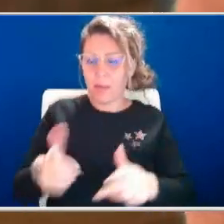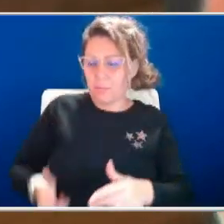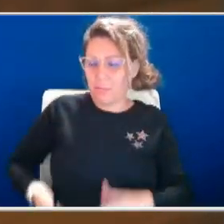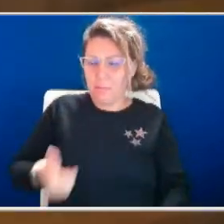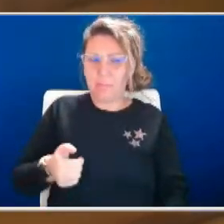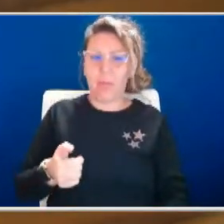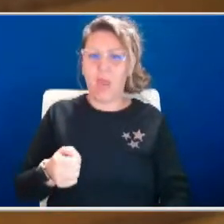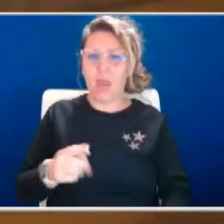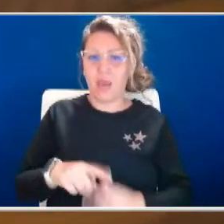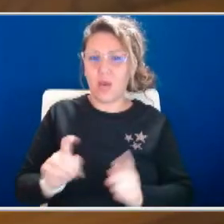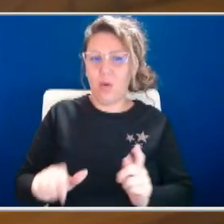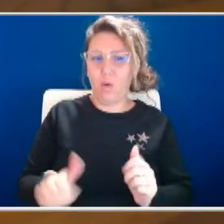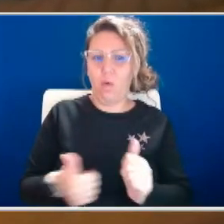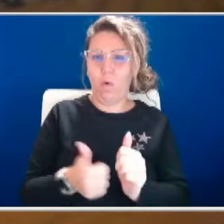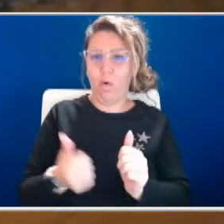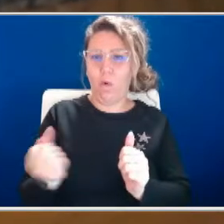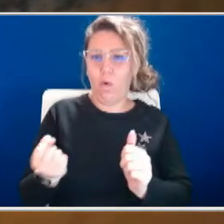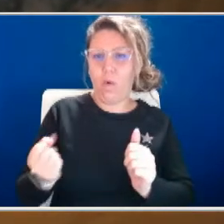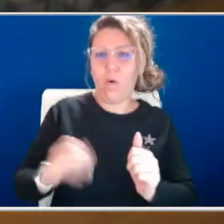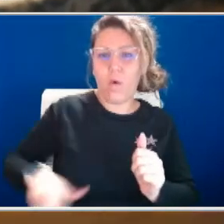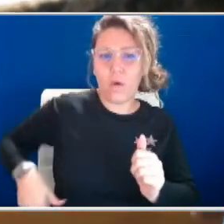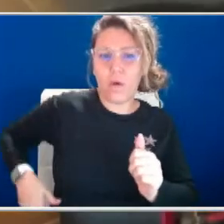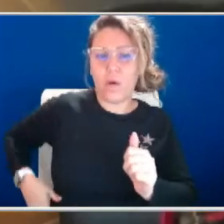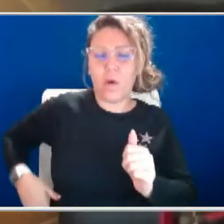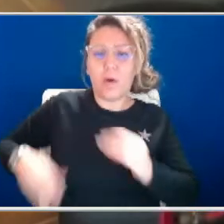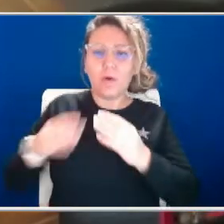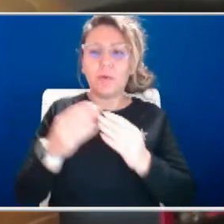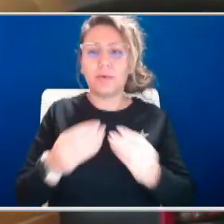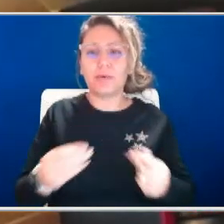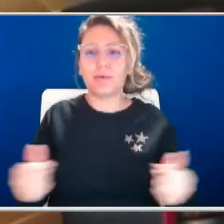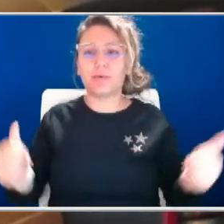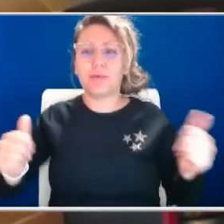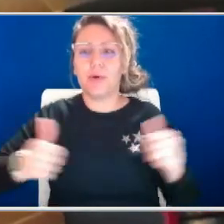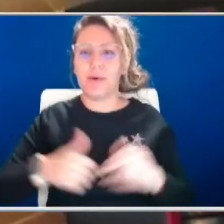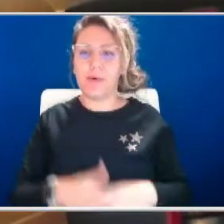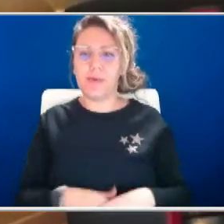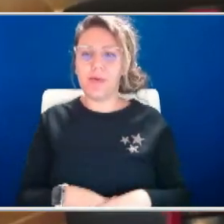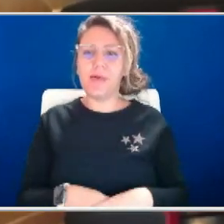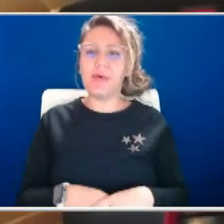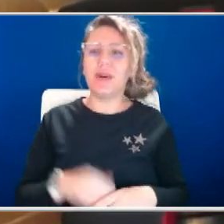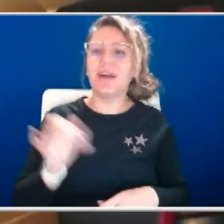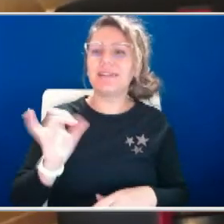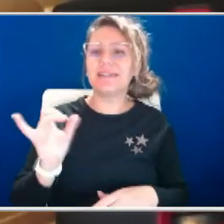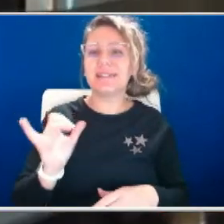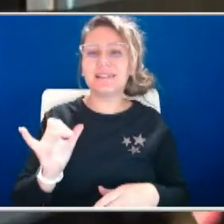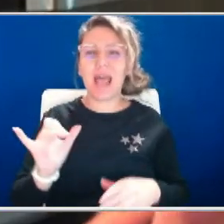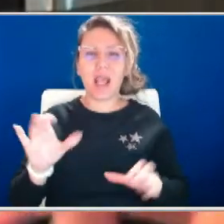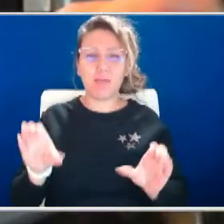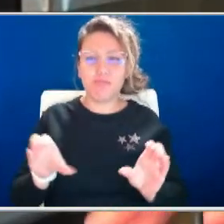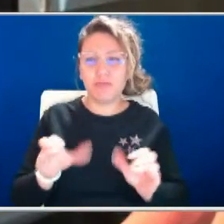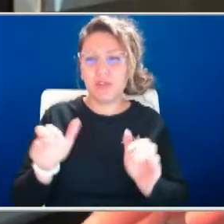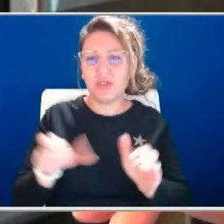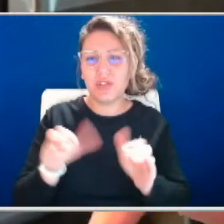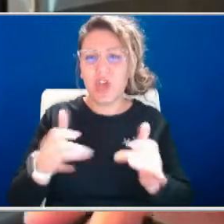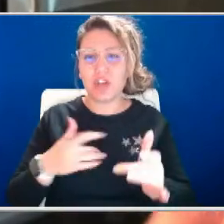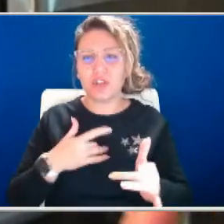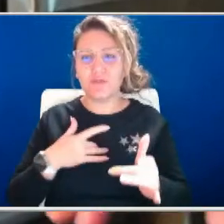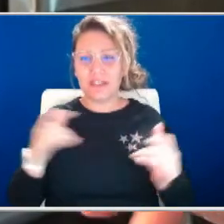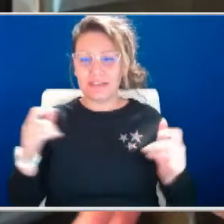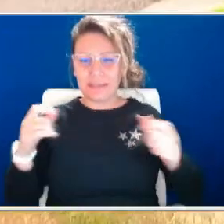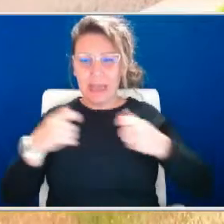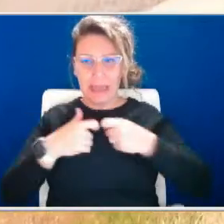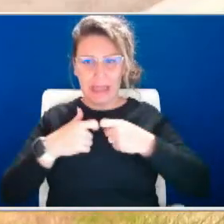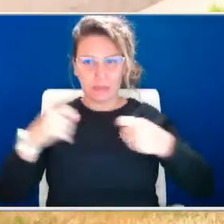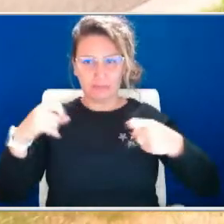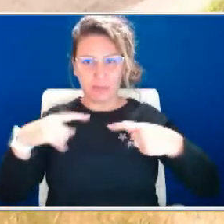to his back, and the pain relief begins. It's like a little massage kind of feeling. It's electrical, but it